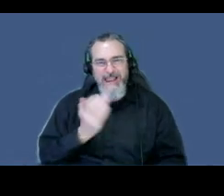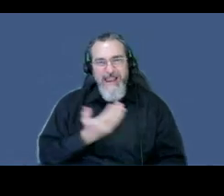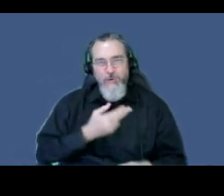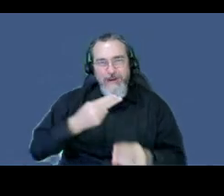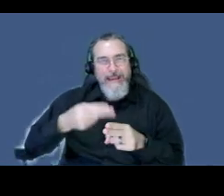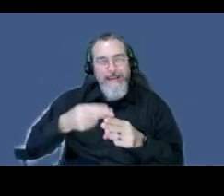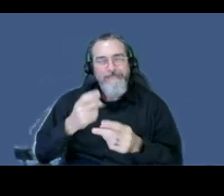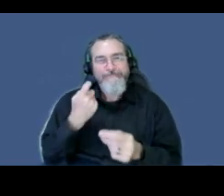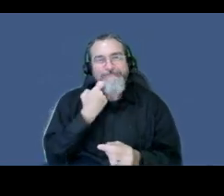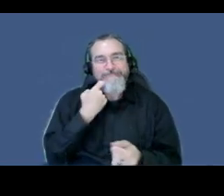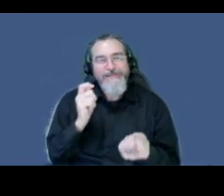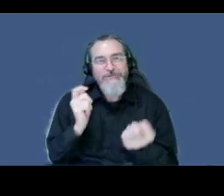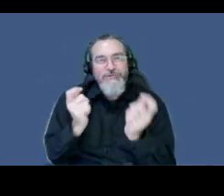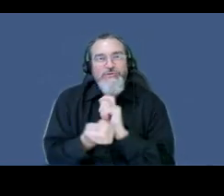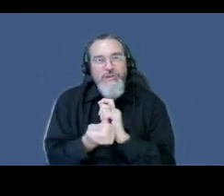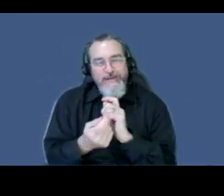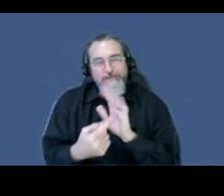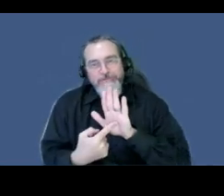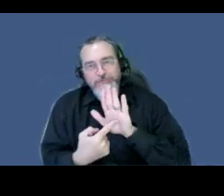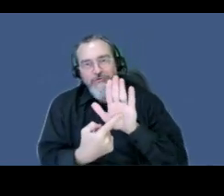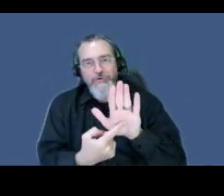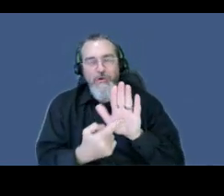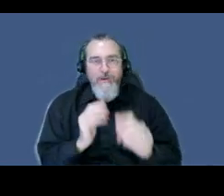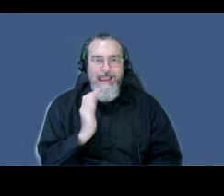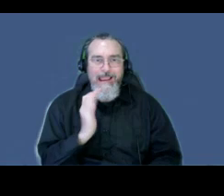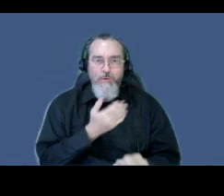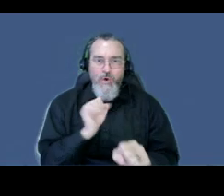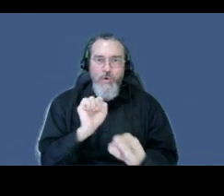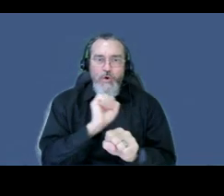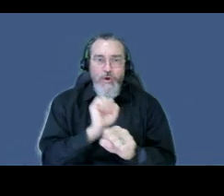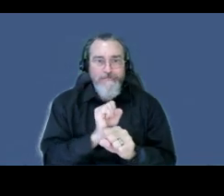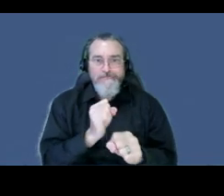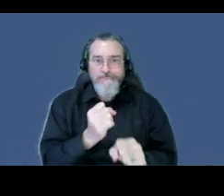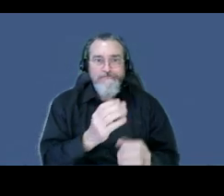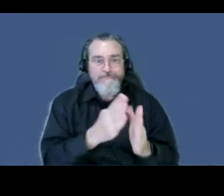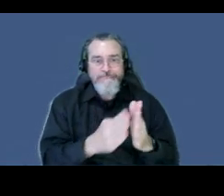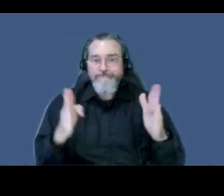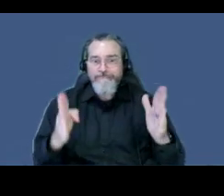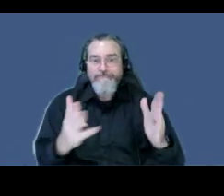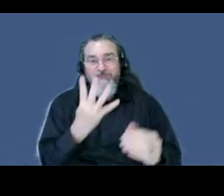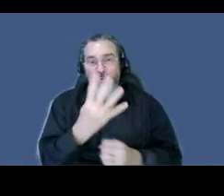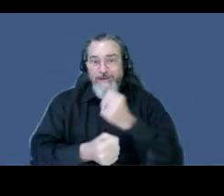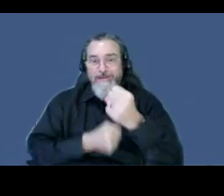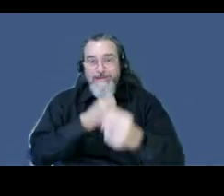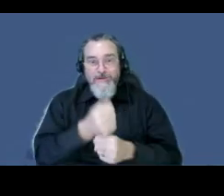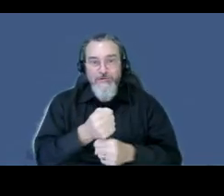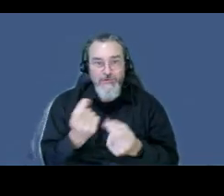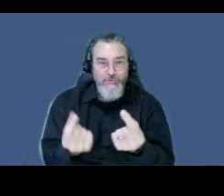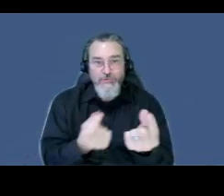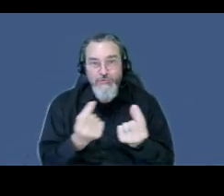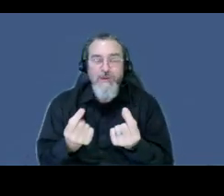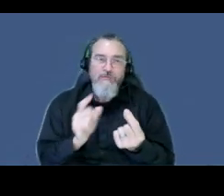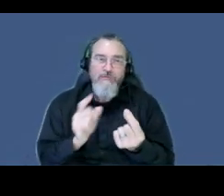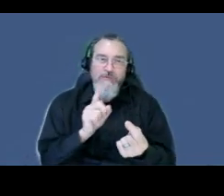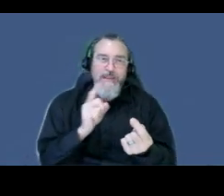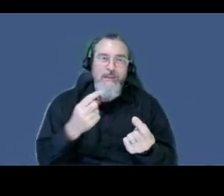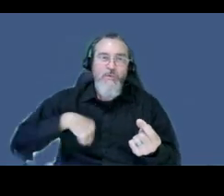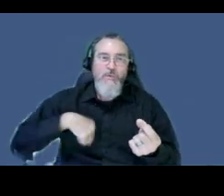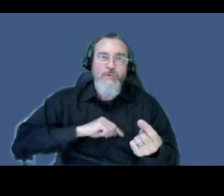be implementing in the course of the next 4 years and to better align that with broader efforts at the City